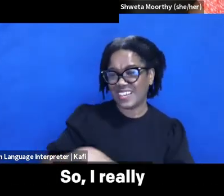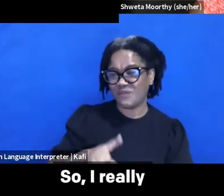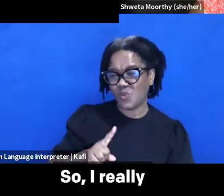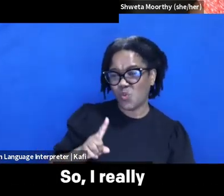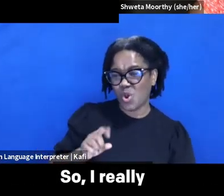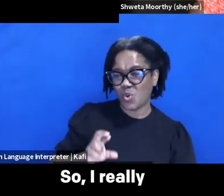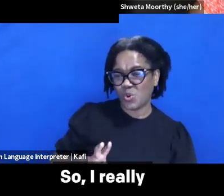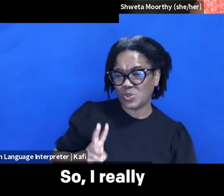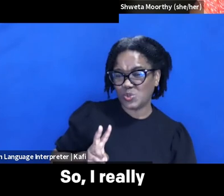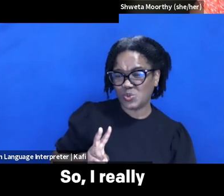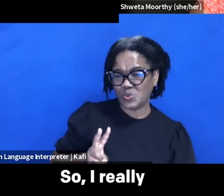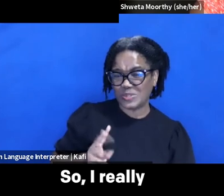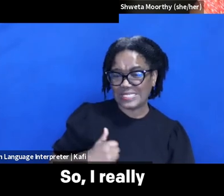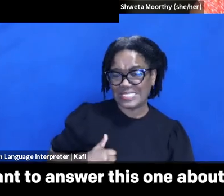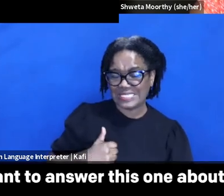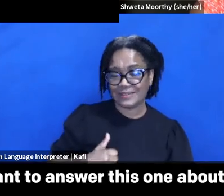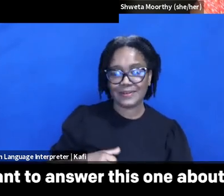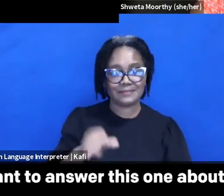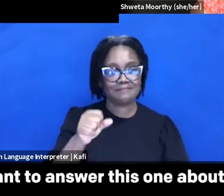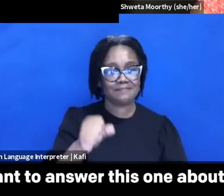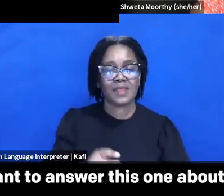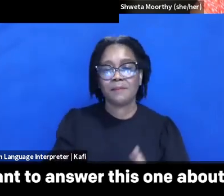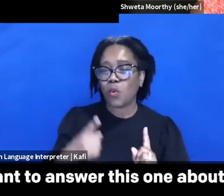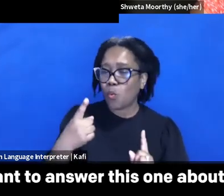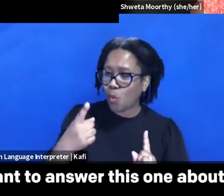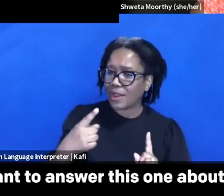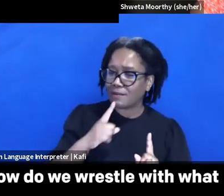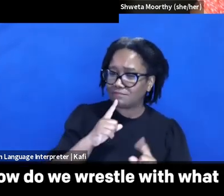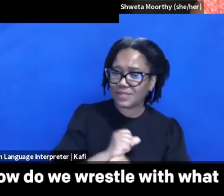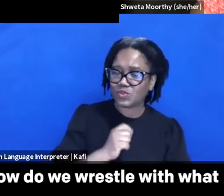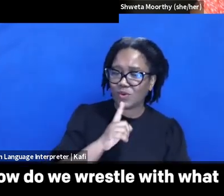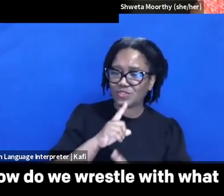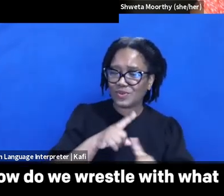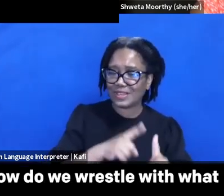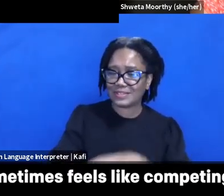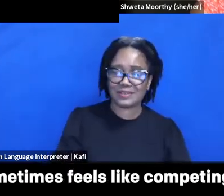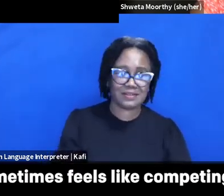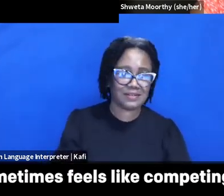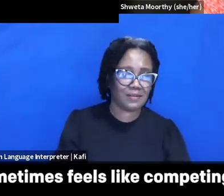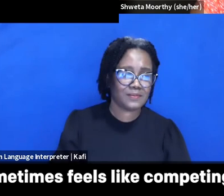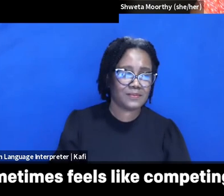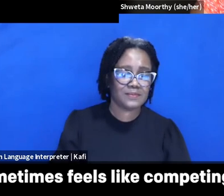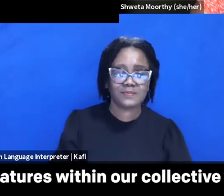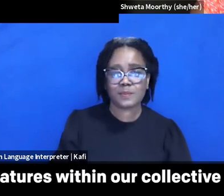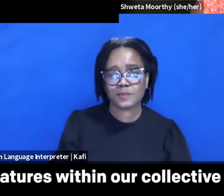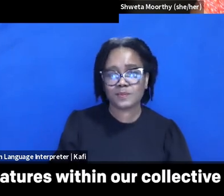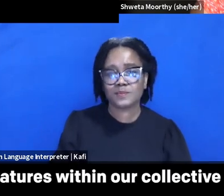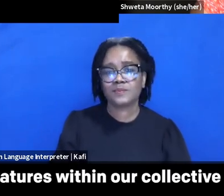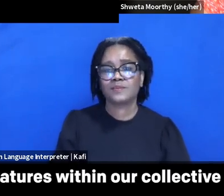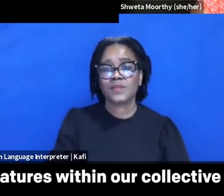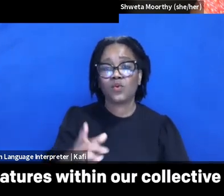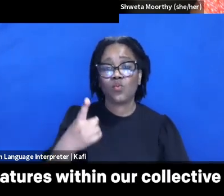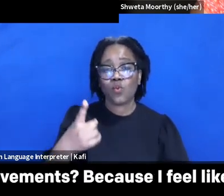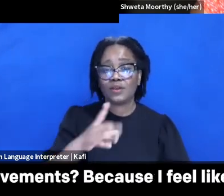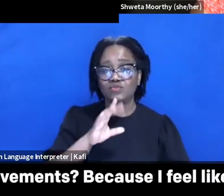do, question. yeah. So I really want to answer this one about how do we wrestle with what sometimes feels like competing futures within